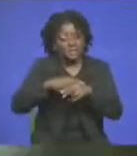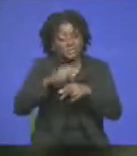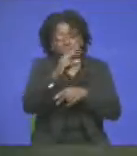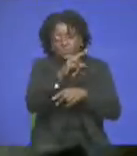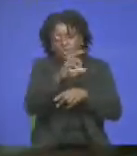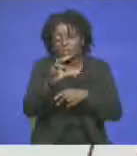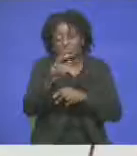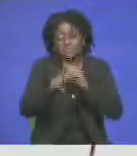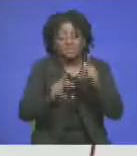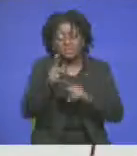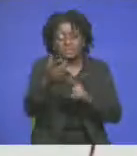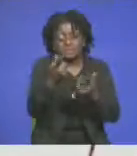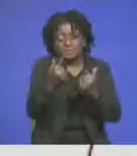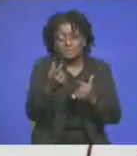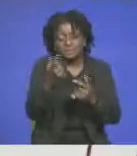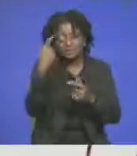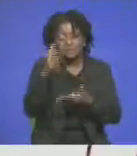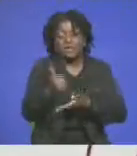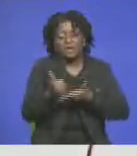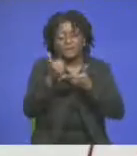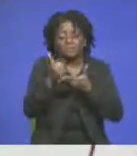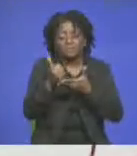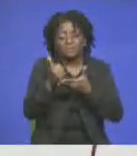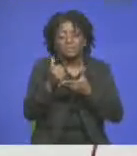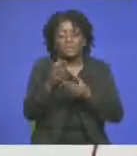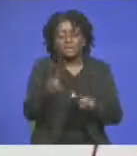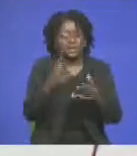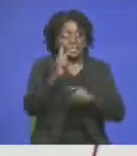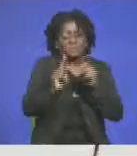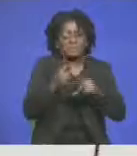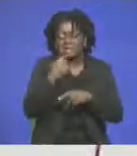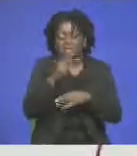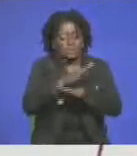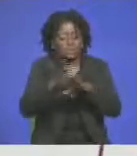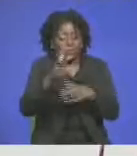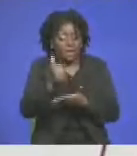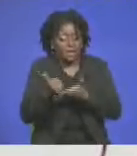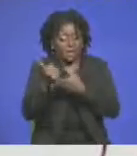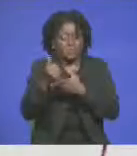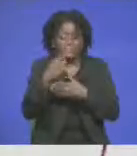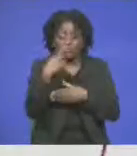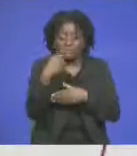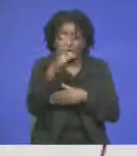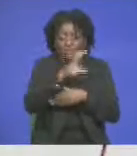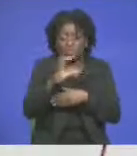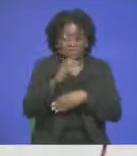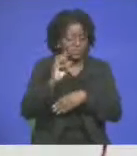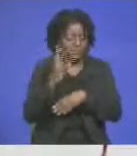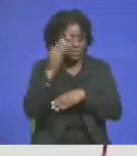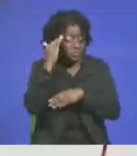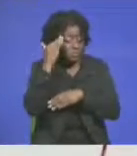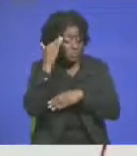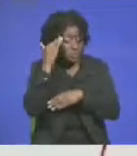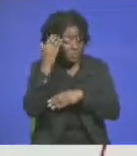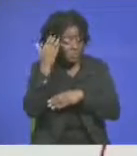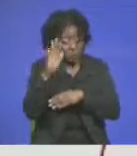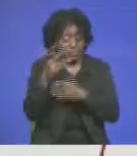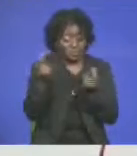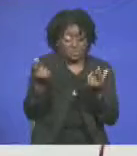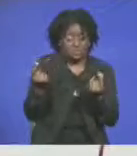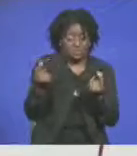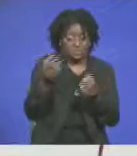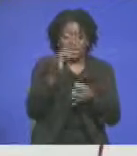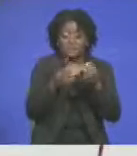a storm. A lot of persons say, well, don't have the Red Cross, we don't know what they do. But if they need to come down here and see